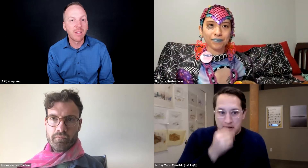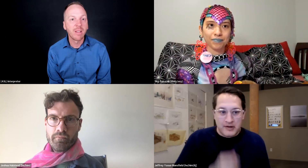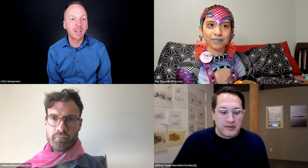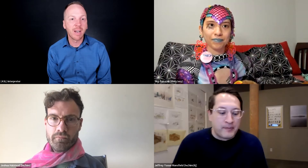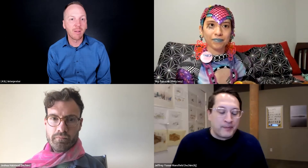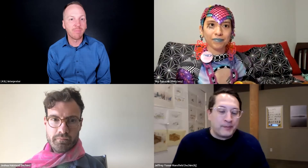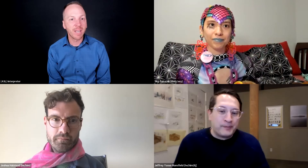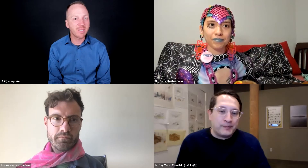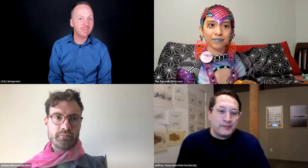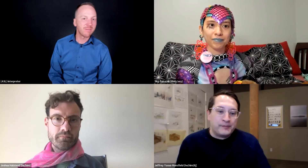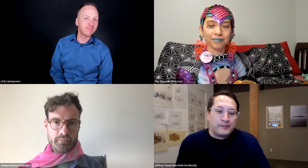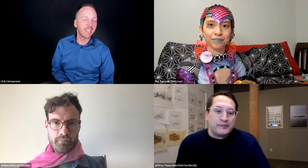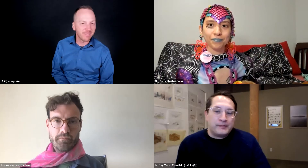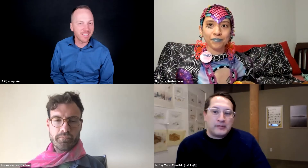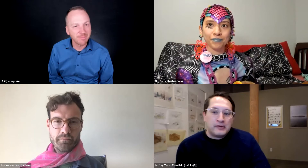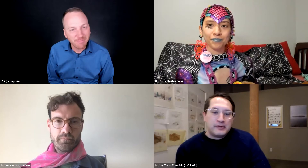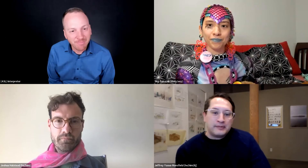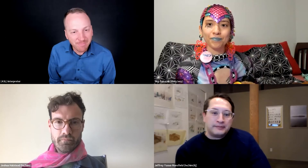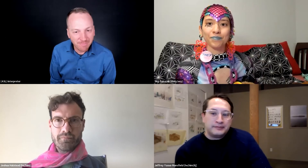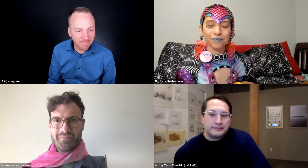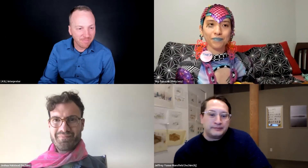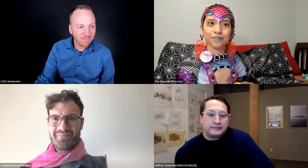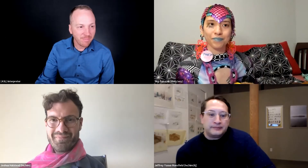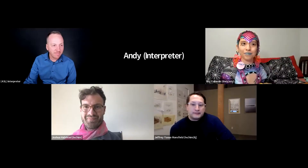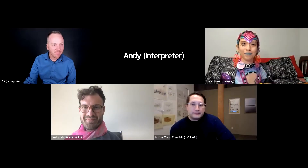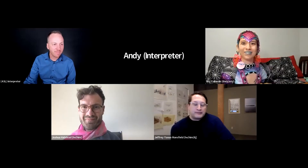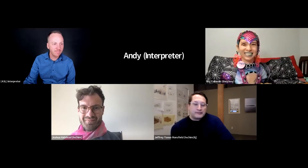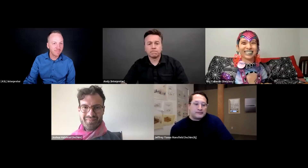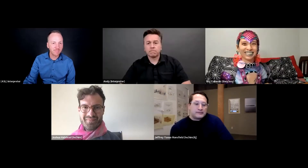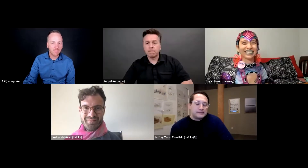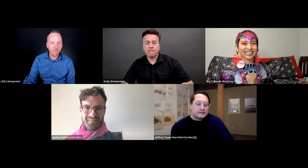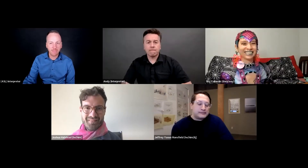people. That's it.